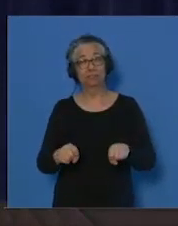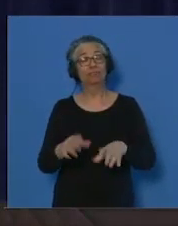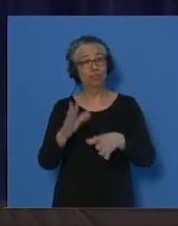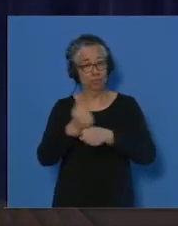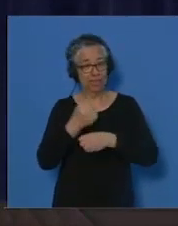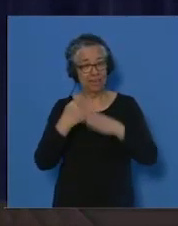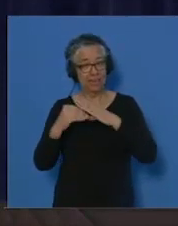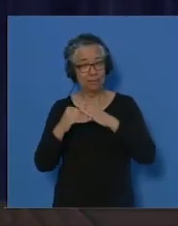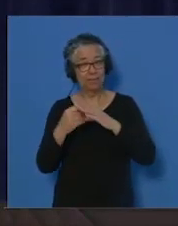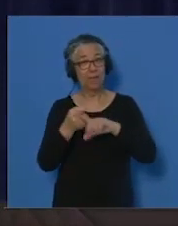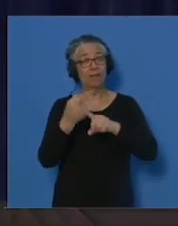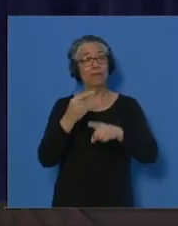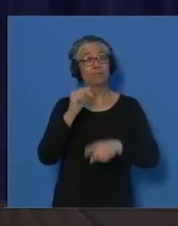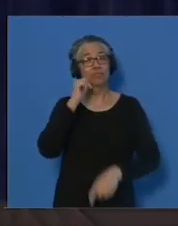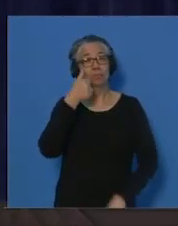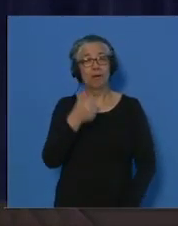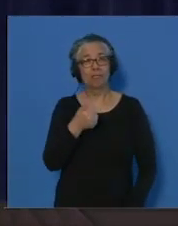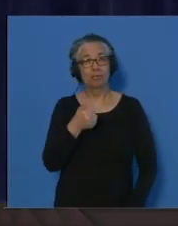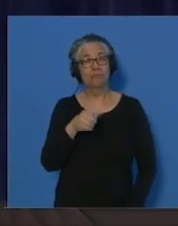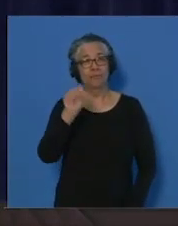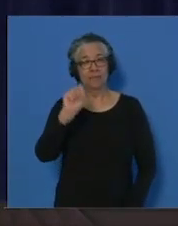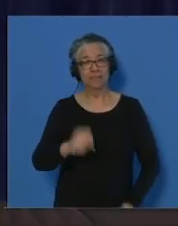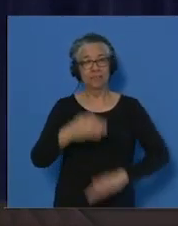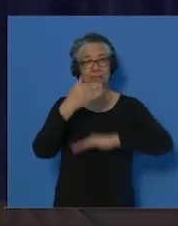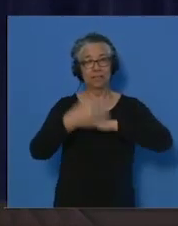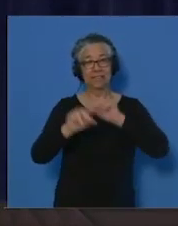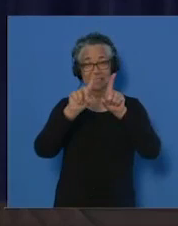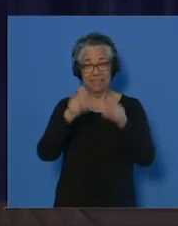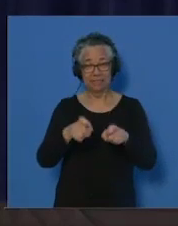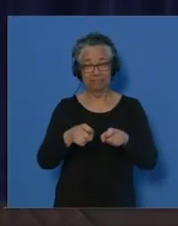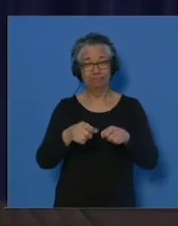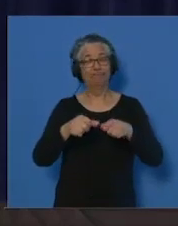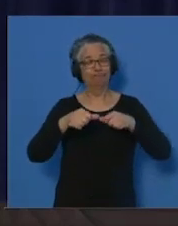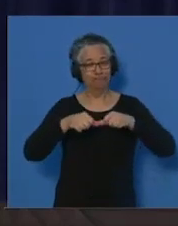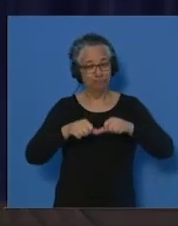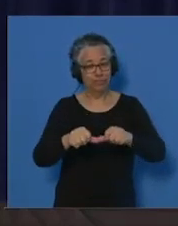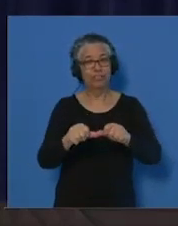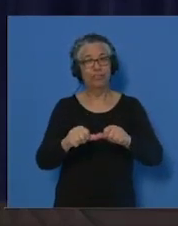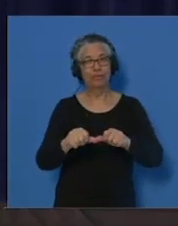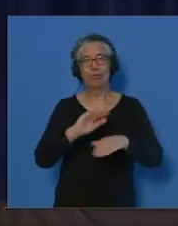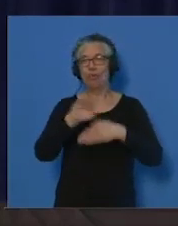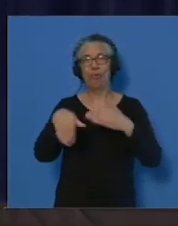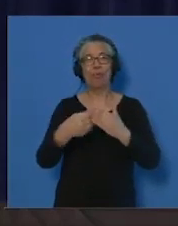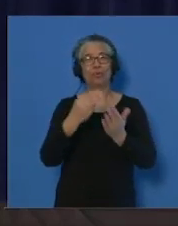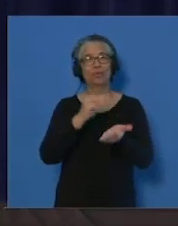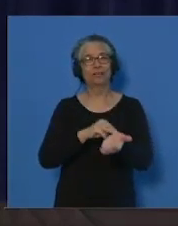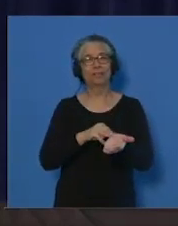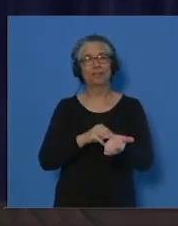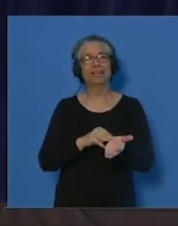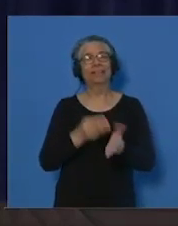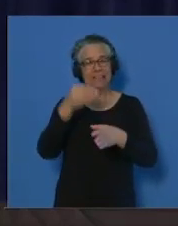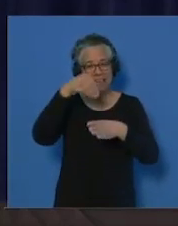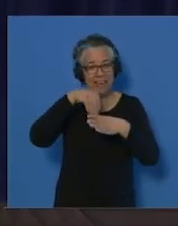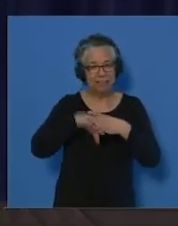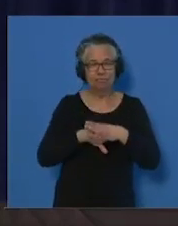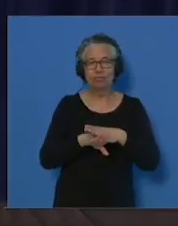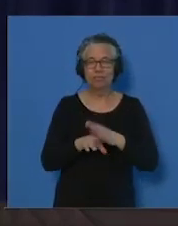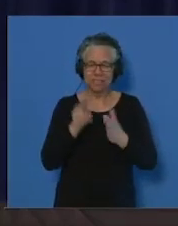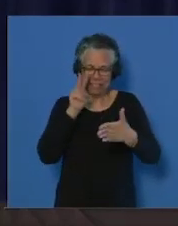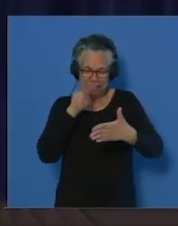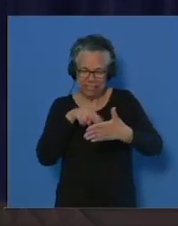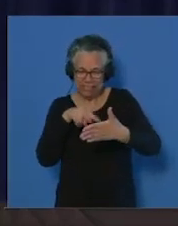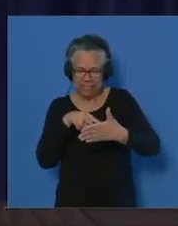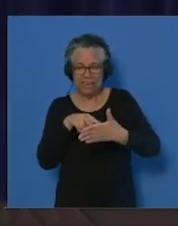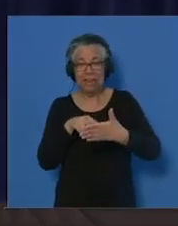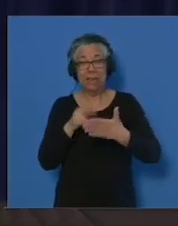tomorrow, when the testing at Southside resumes, all doctors will have access to their own portal where they can see the